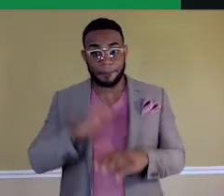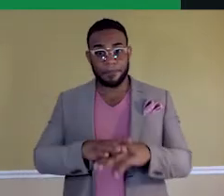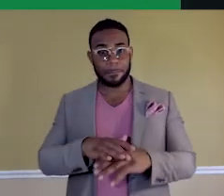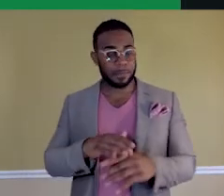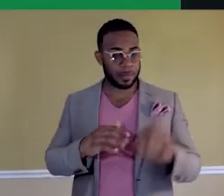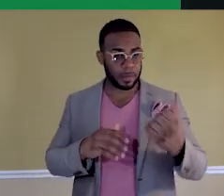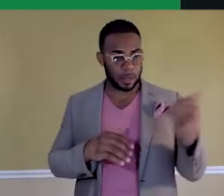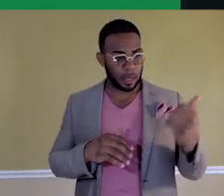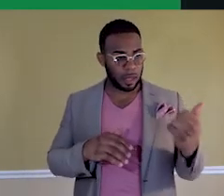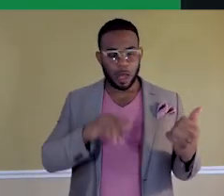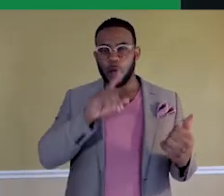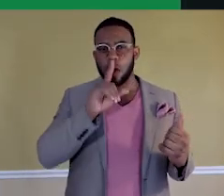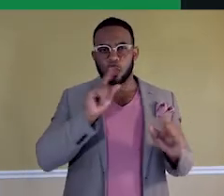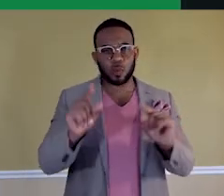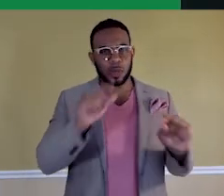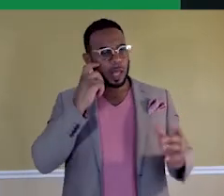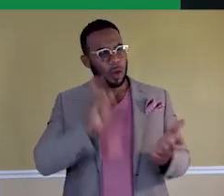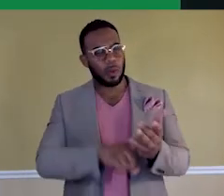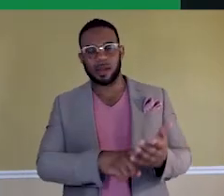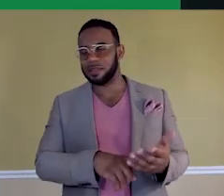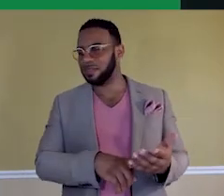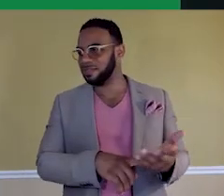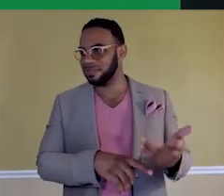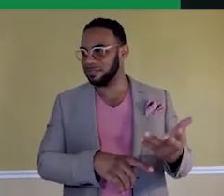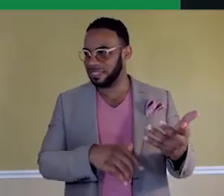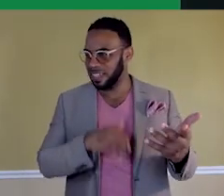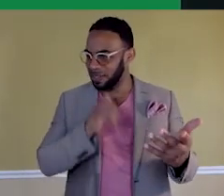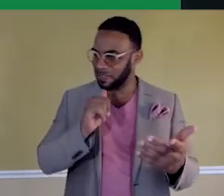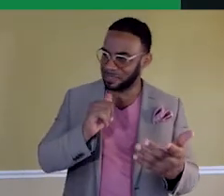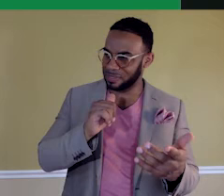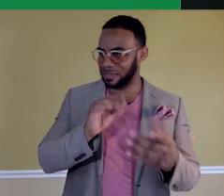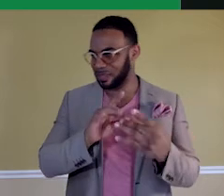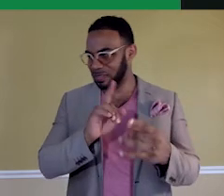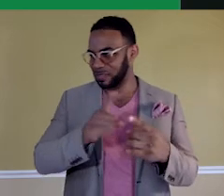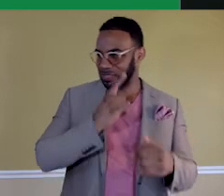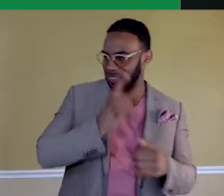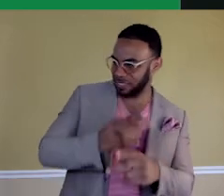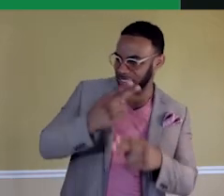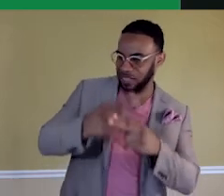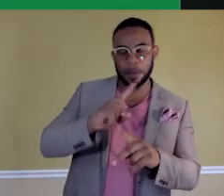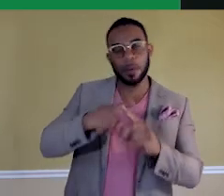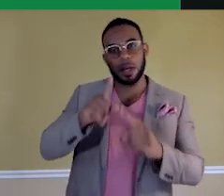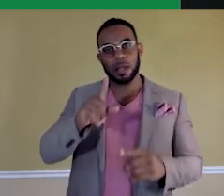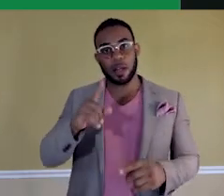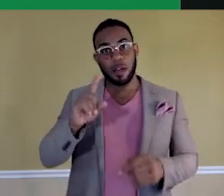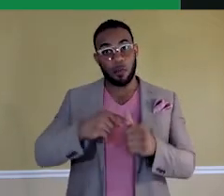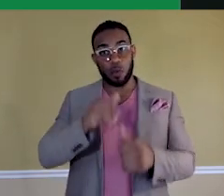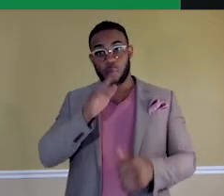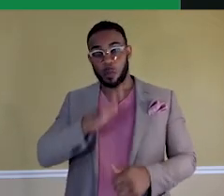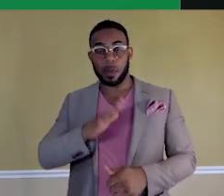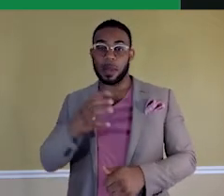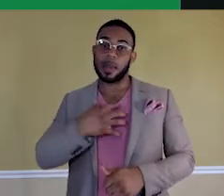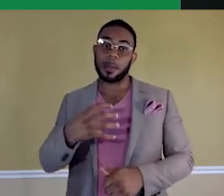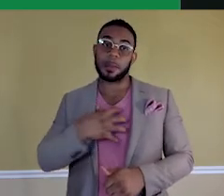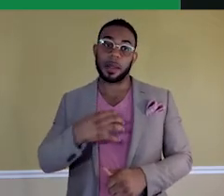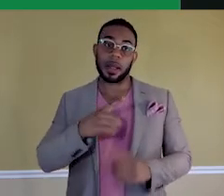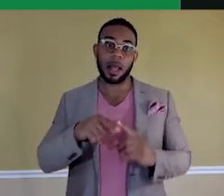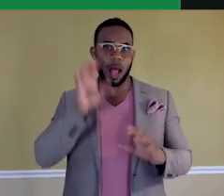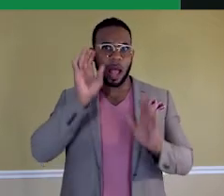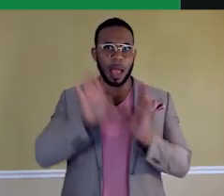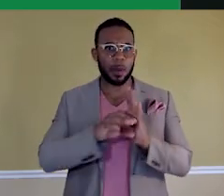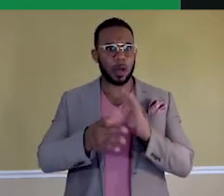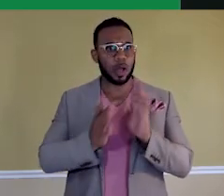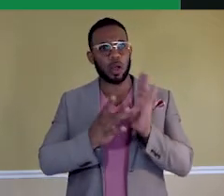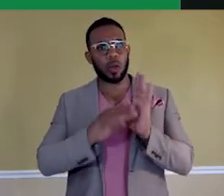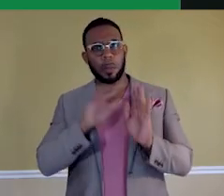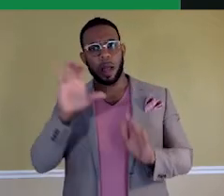Twitter and I was reading a tweet about Amina Mikoli, I hope I got her name right, where she was complaining that her image was